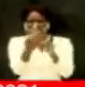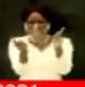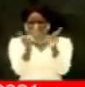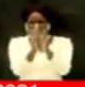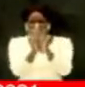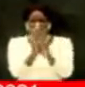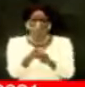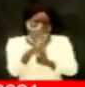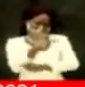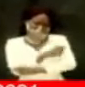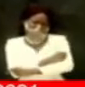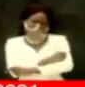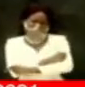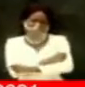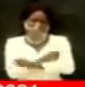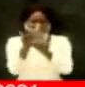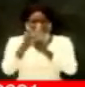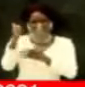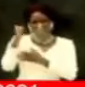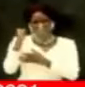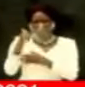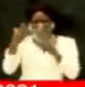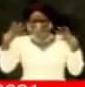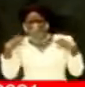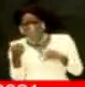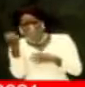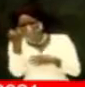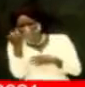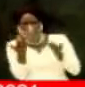job, any side effects, and what is your message